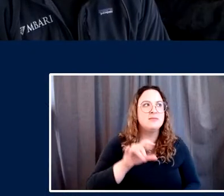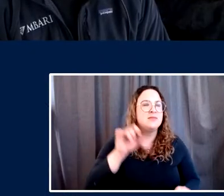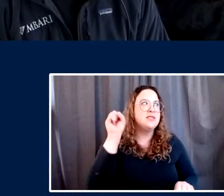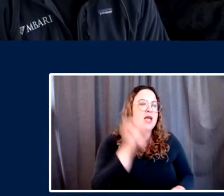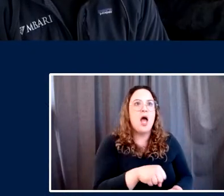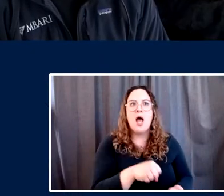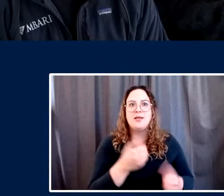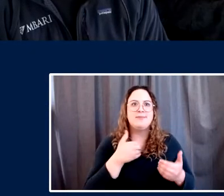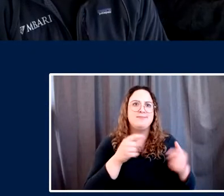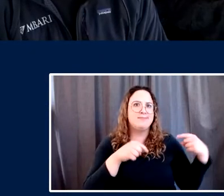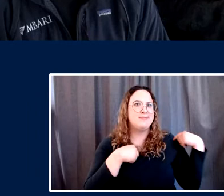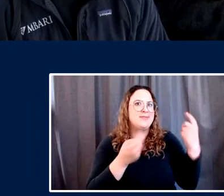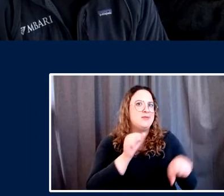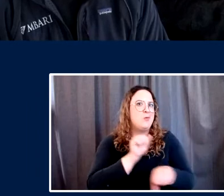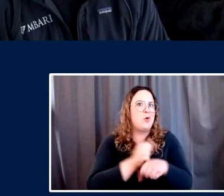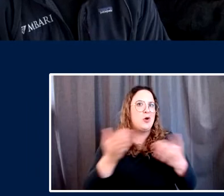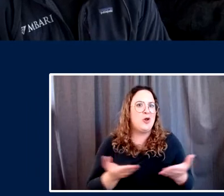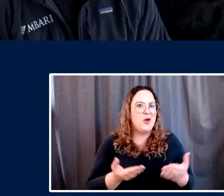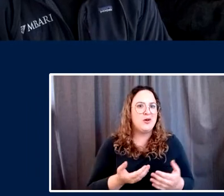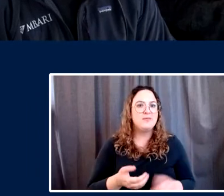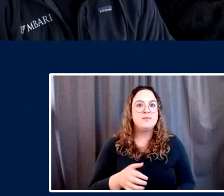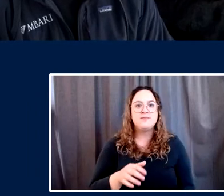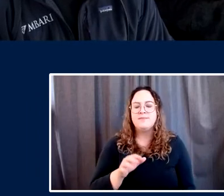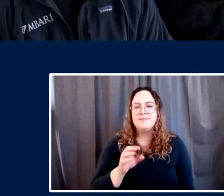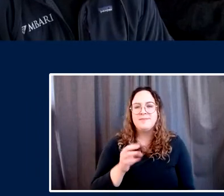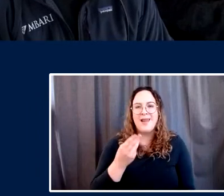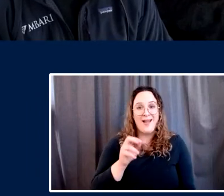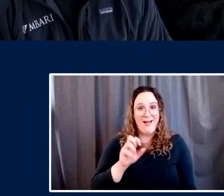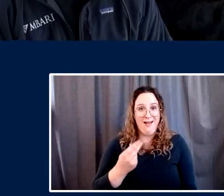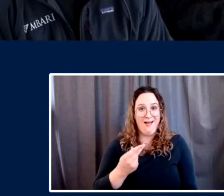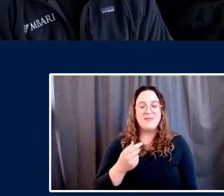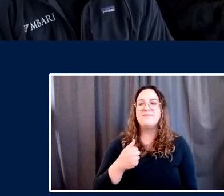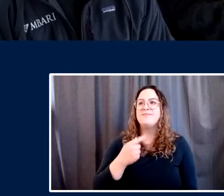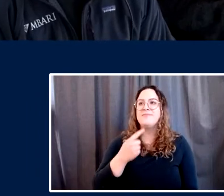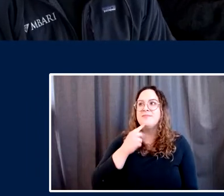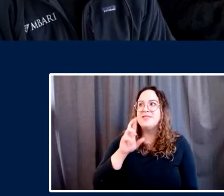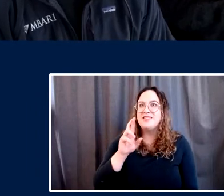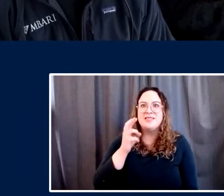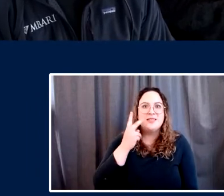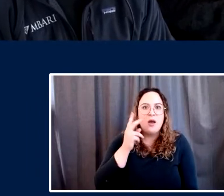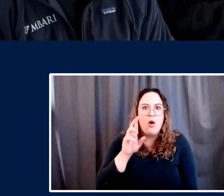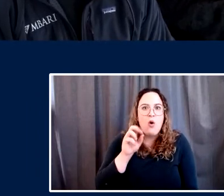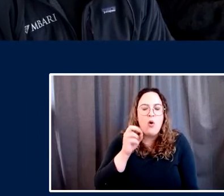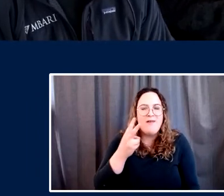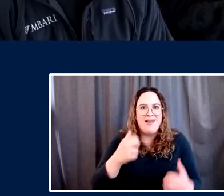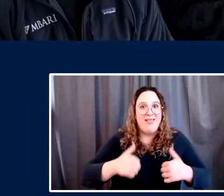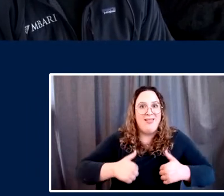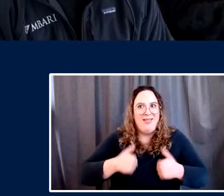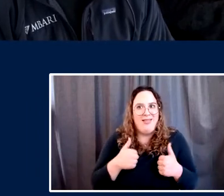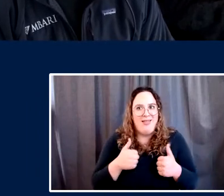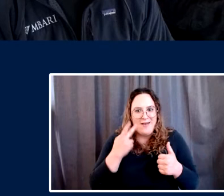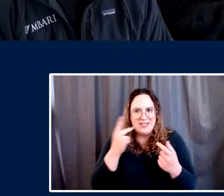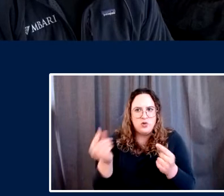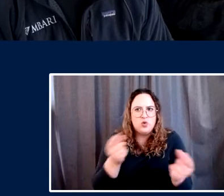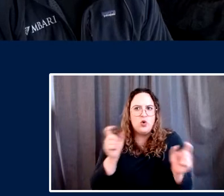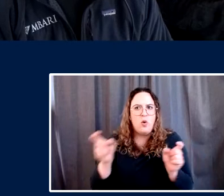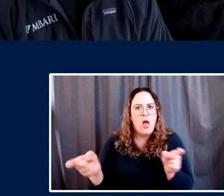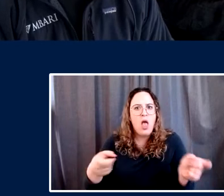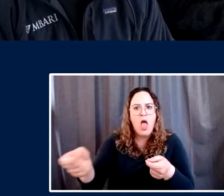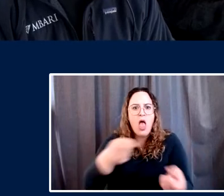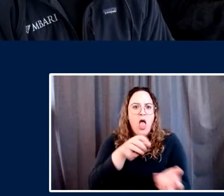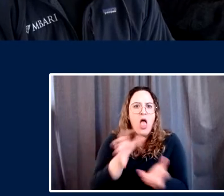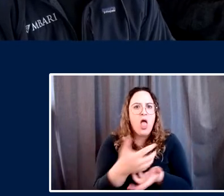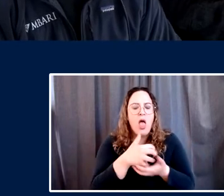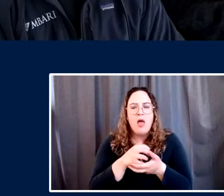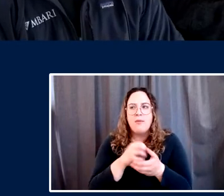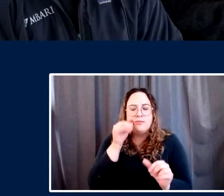Seeing the ROV working live was so cool. We are so glad to have you show us the seafloor. It looks like we have some questions coming